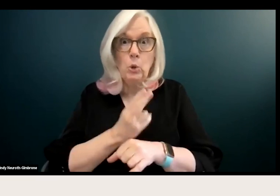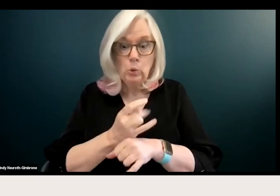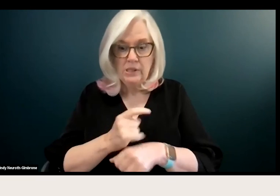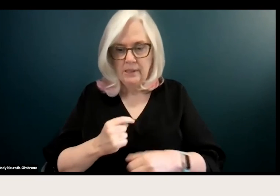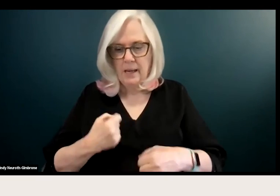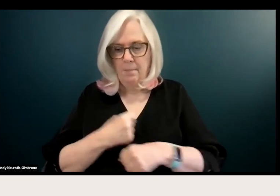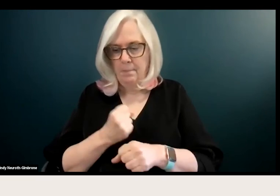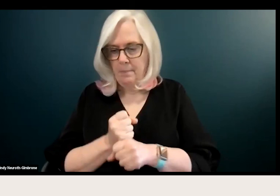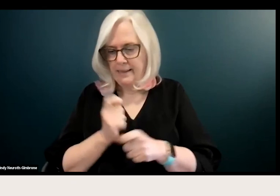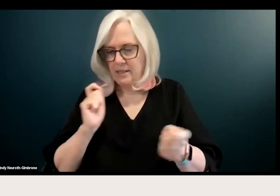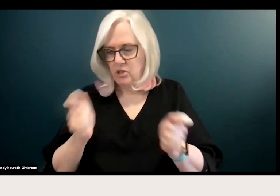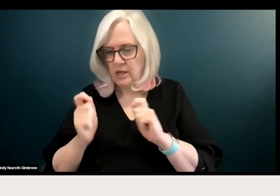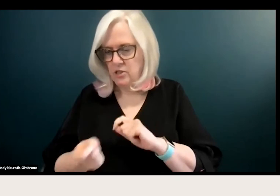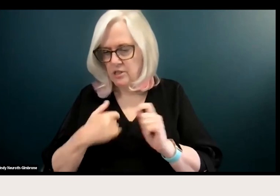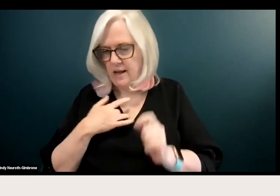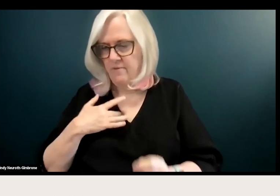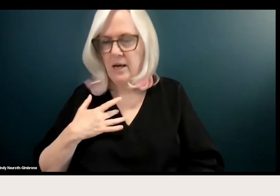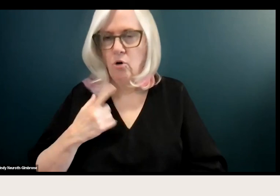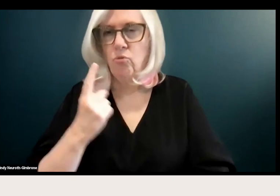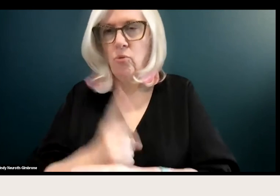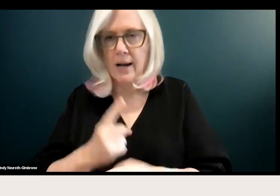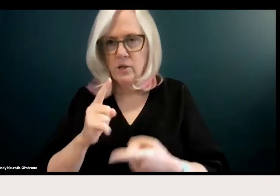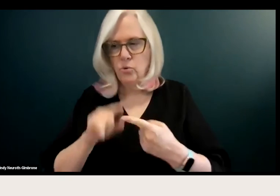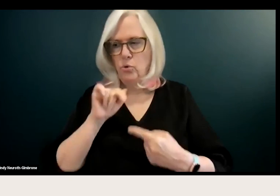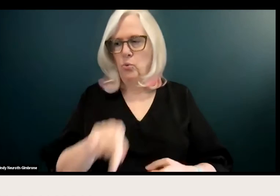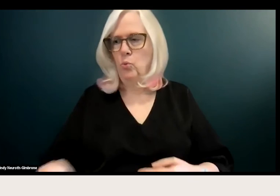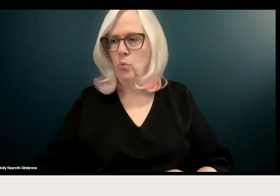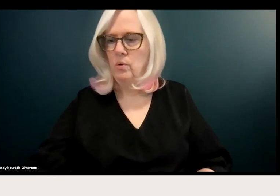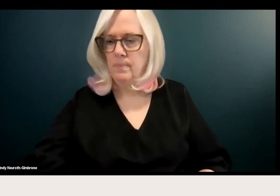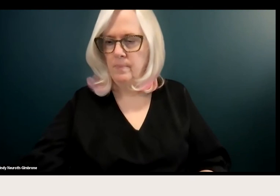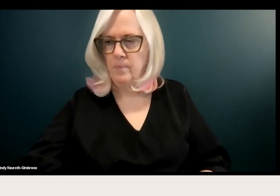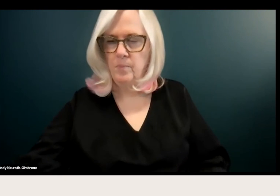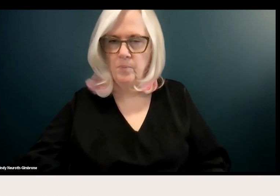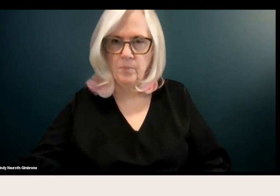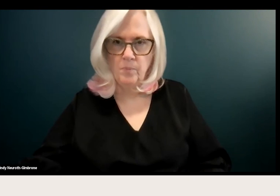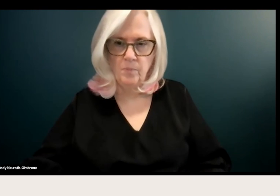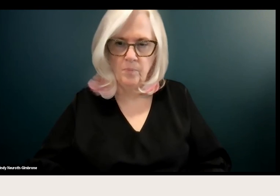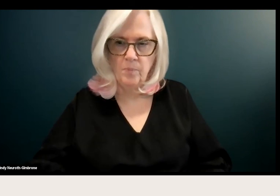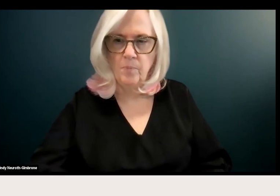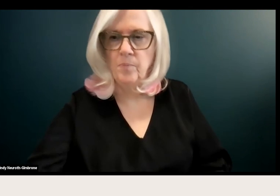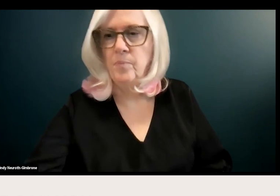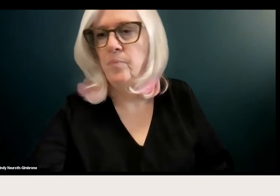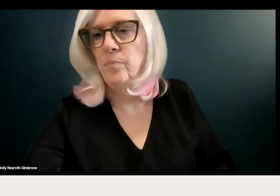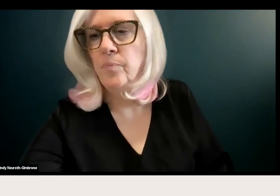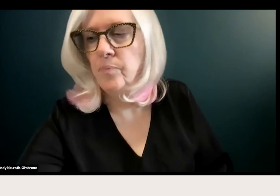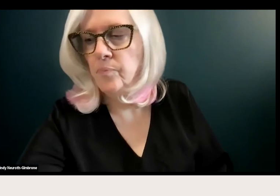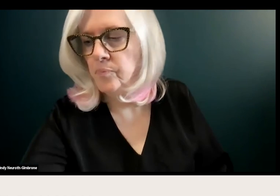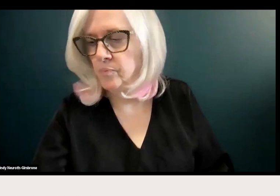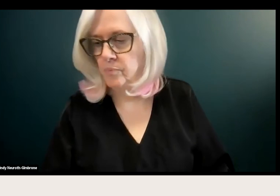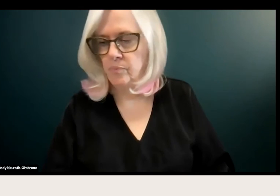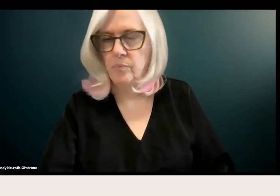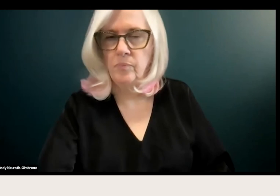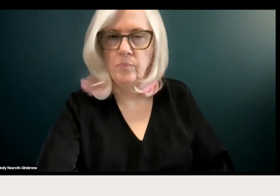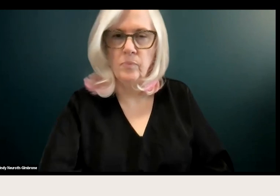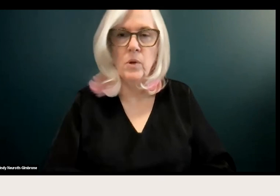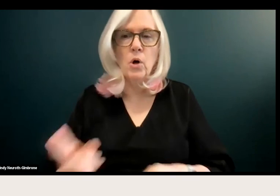to you. Use your intuition. You're a pro, so rely on your expertise and do what you can.